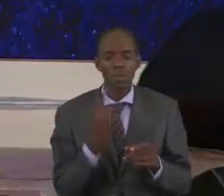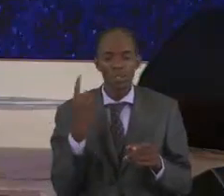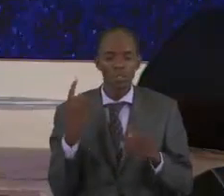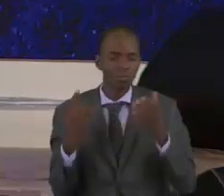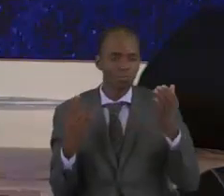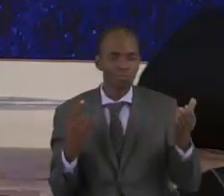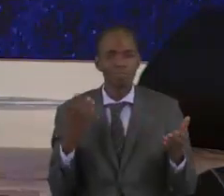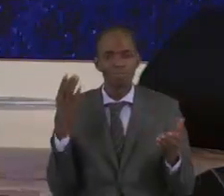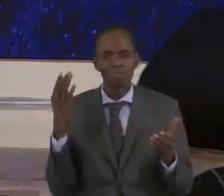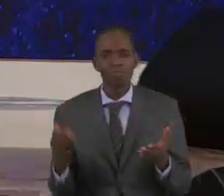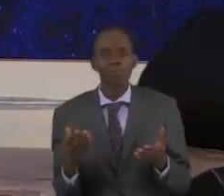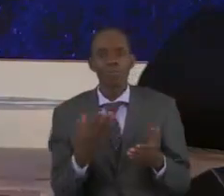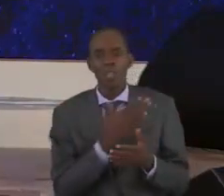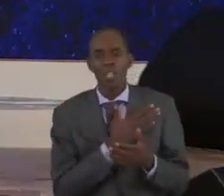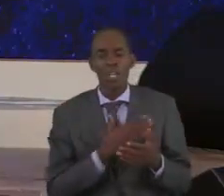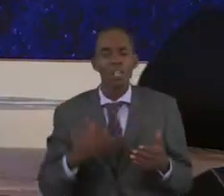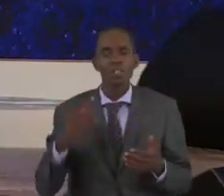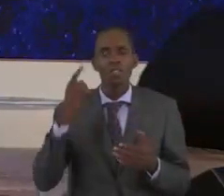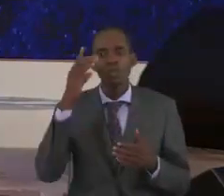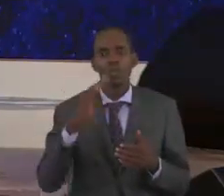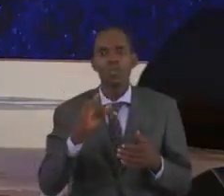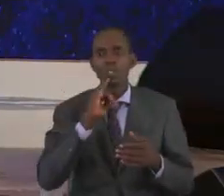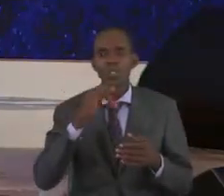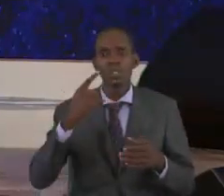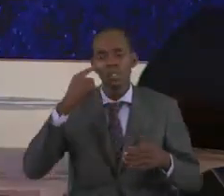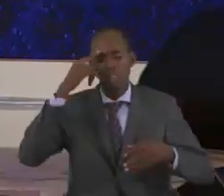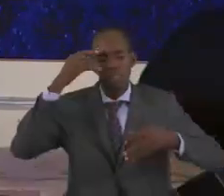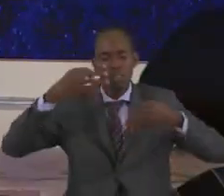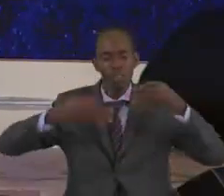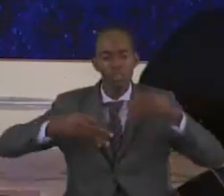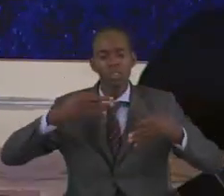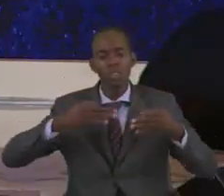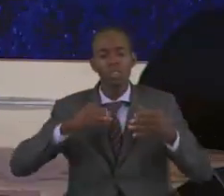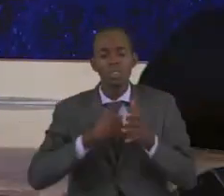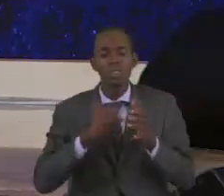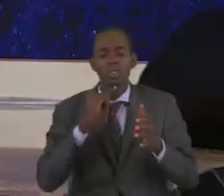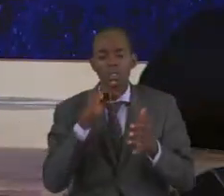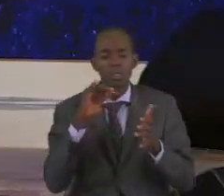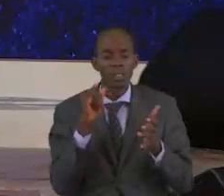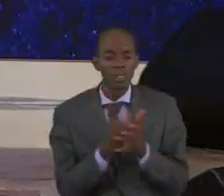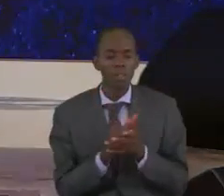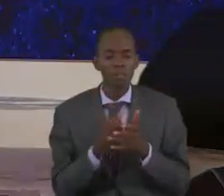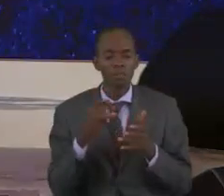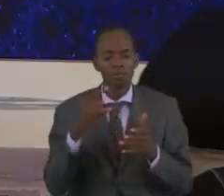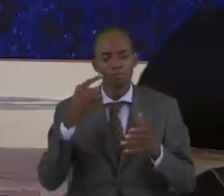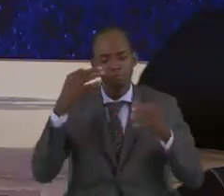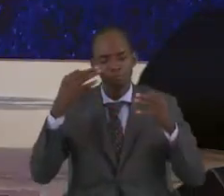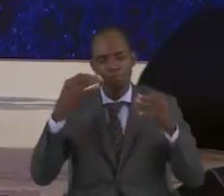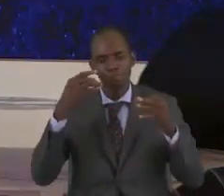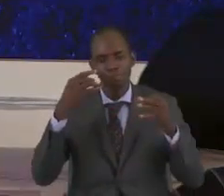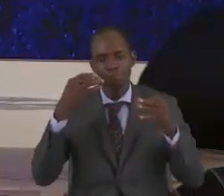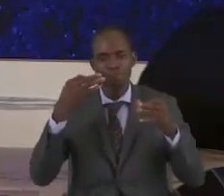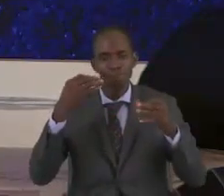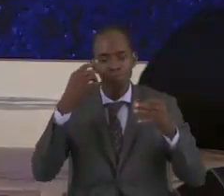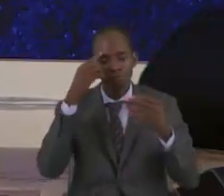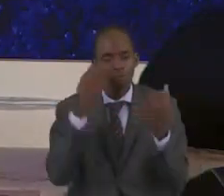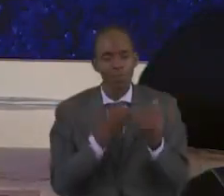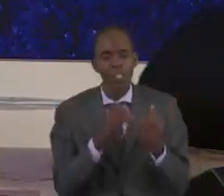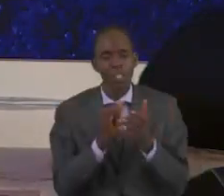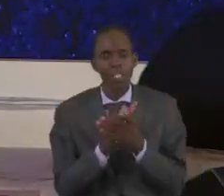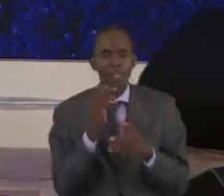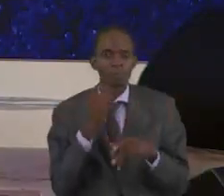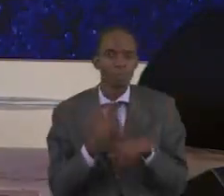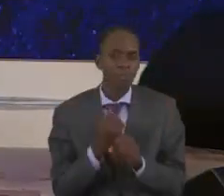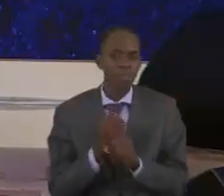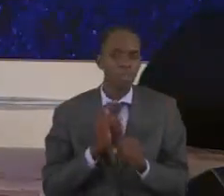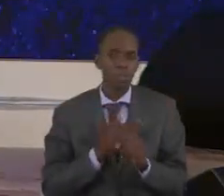rewarder, and God is the judge. It is that faith that makes us, that keeps us